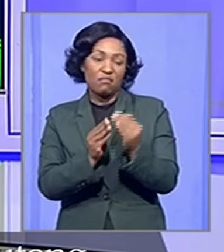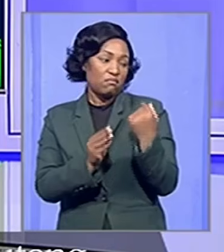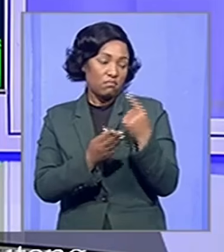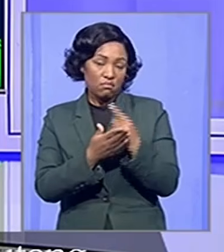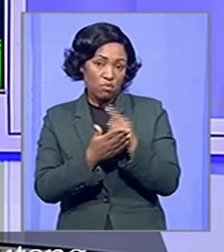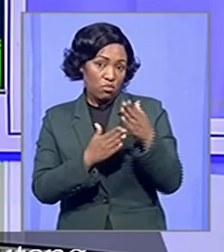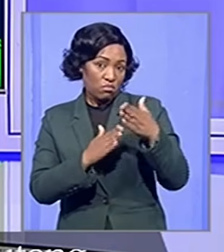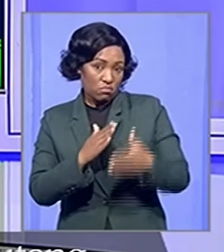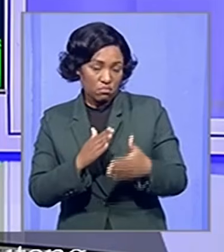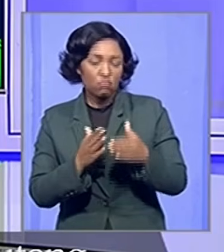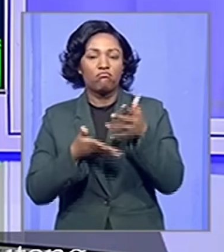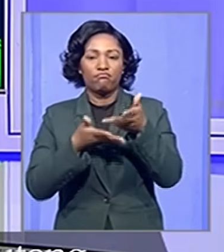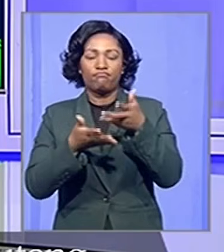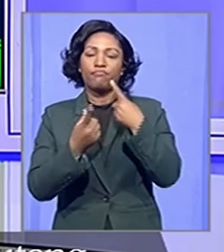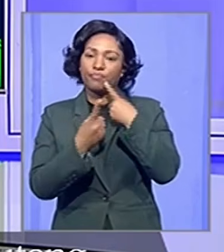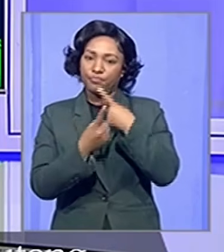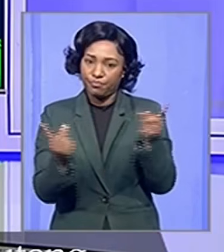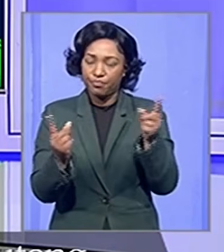beke.